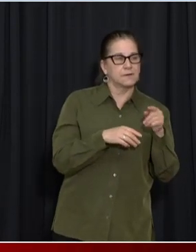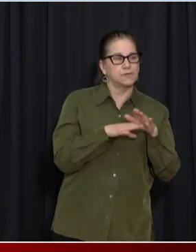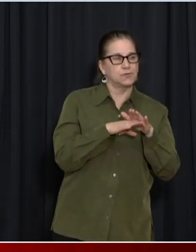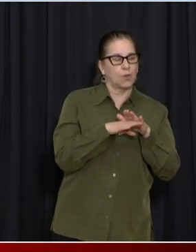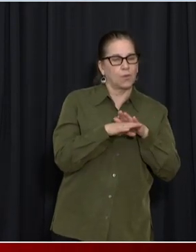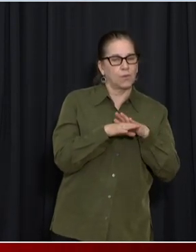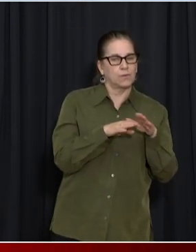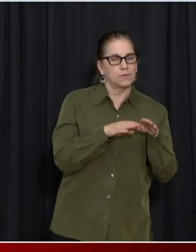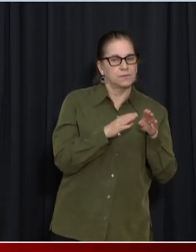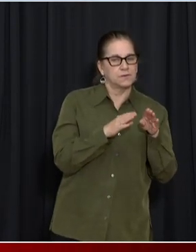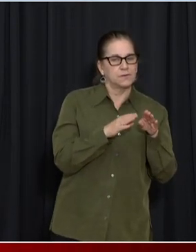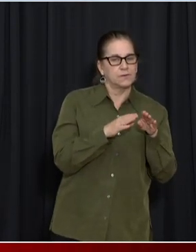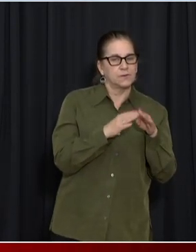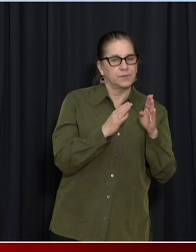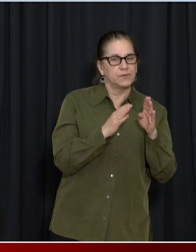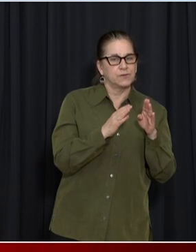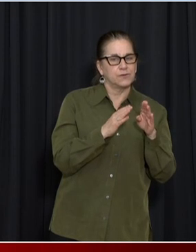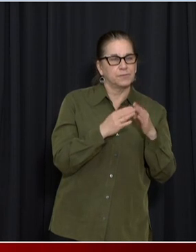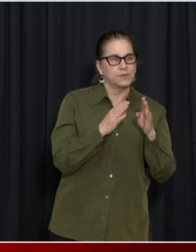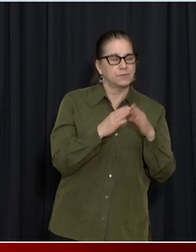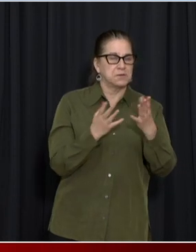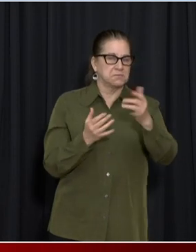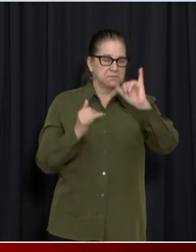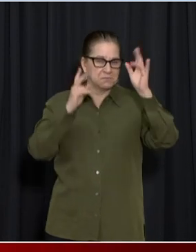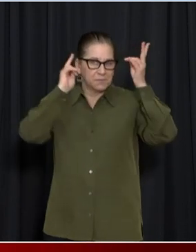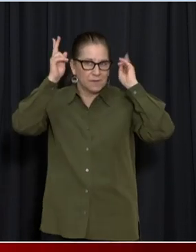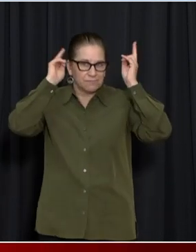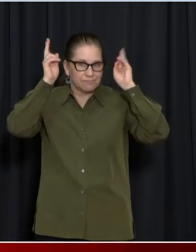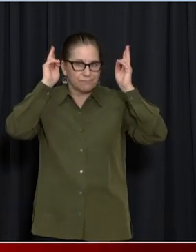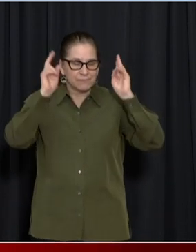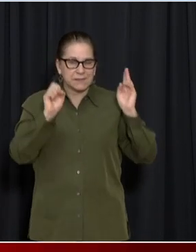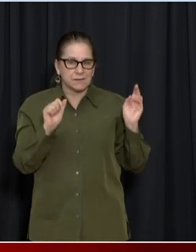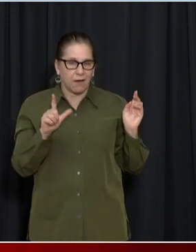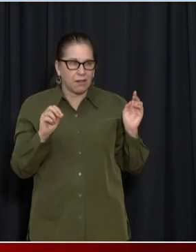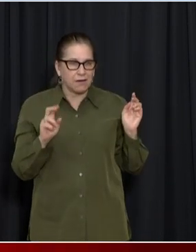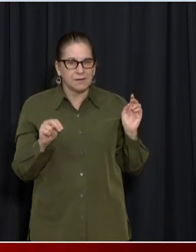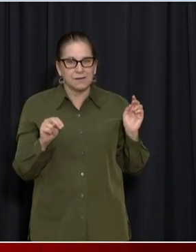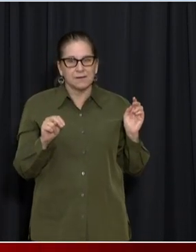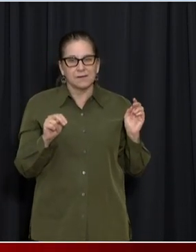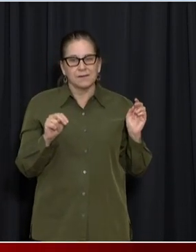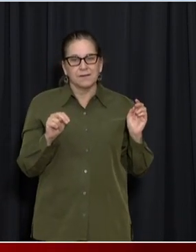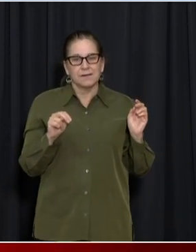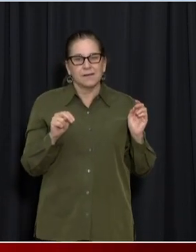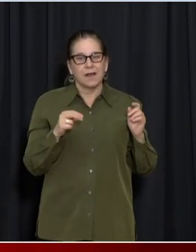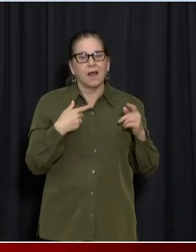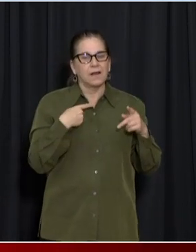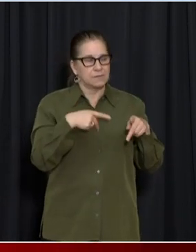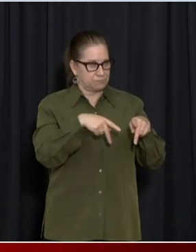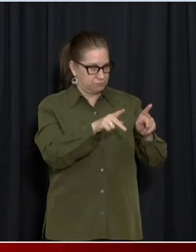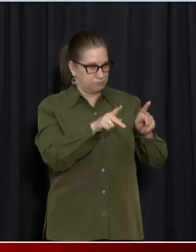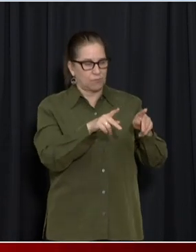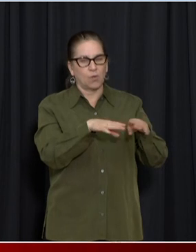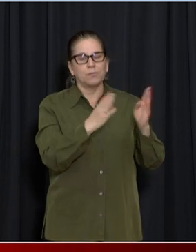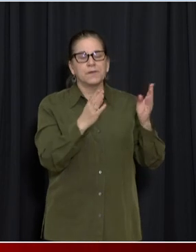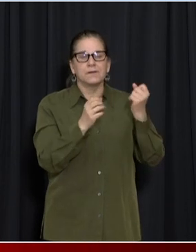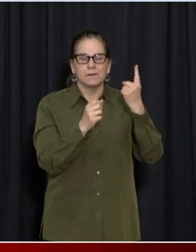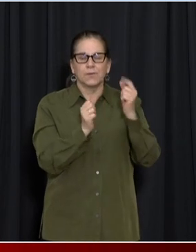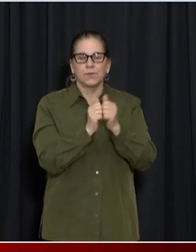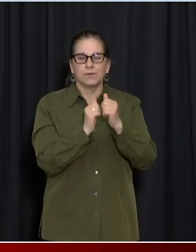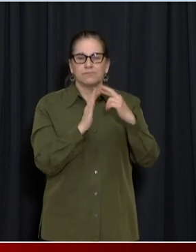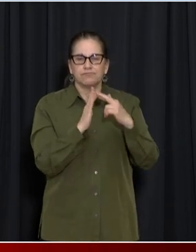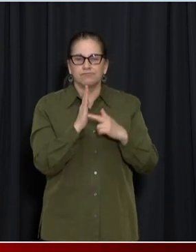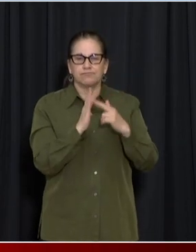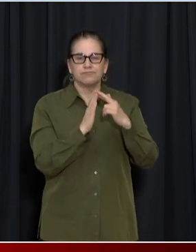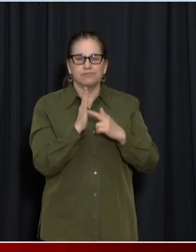such as hair salons and barbershops allowed to operate with strict capacity restrictions, with retail allowed to provide curbside pickup